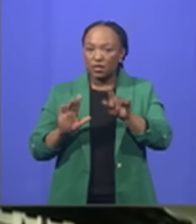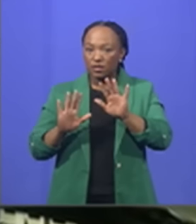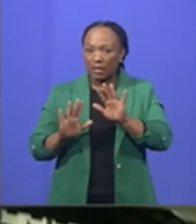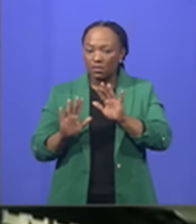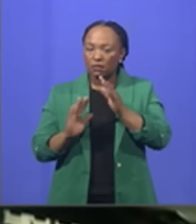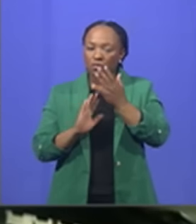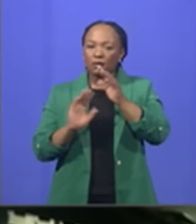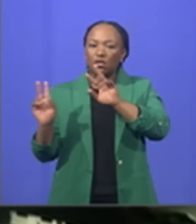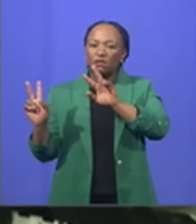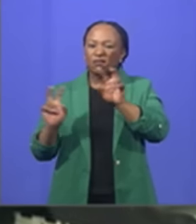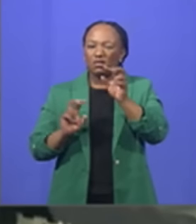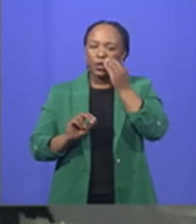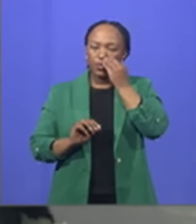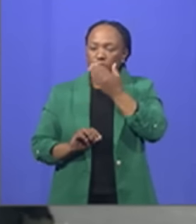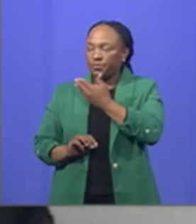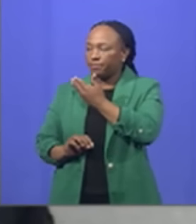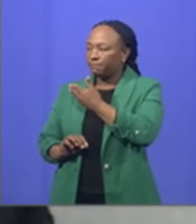tše.